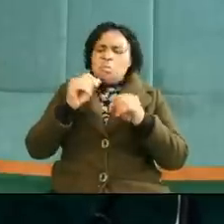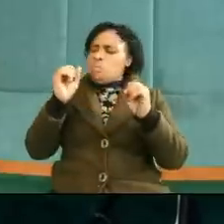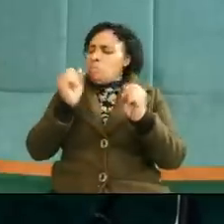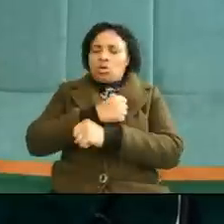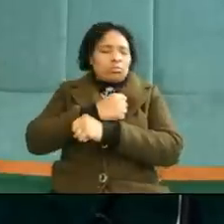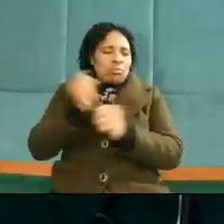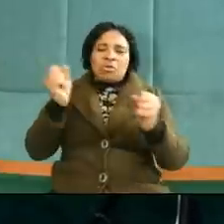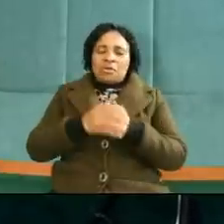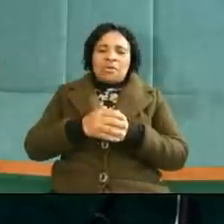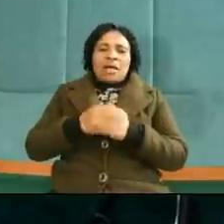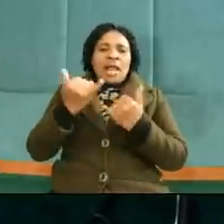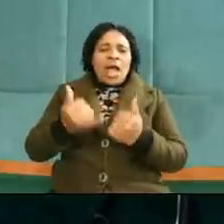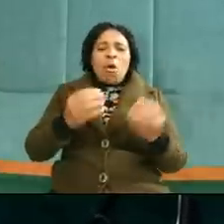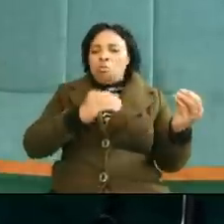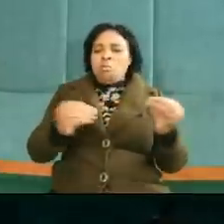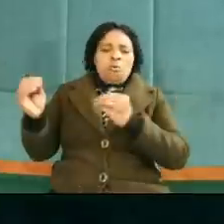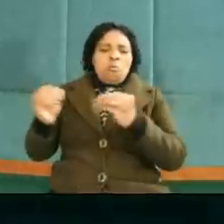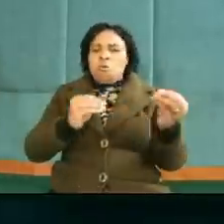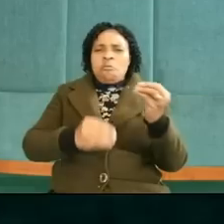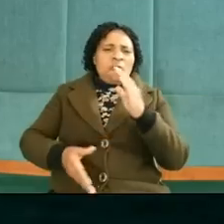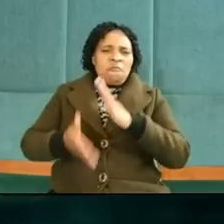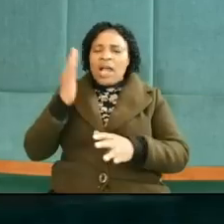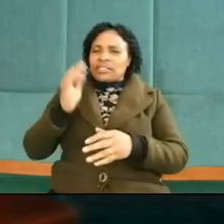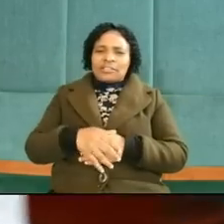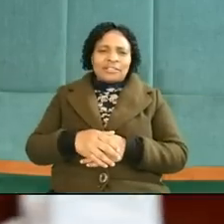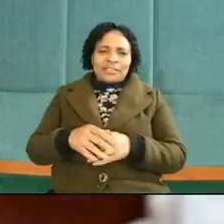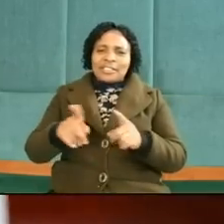impossible. Now we're moving faster than the speed of sound.